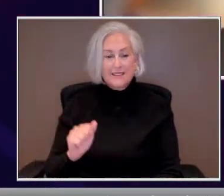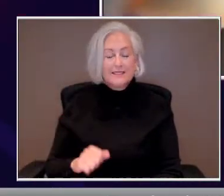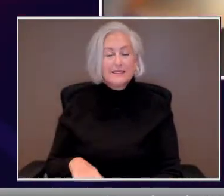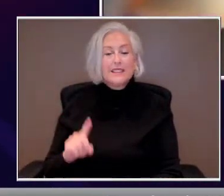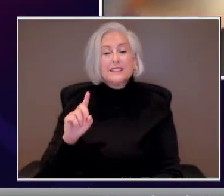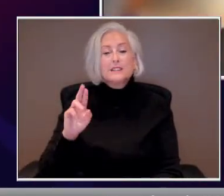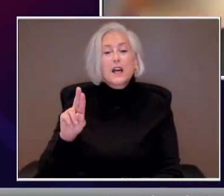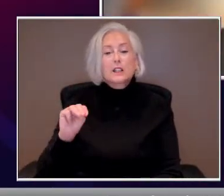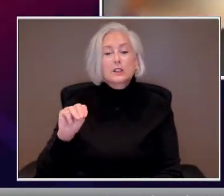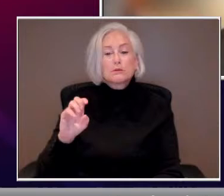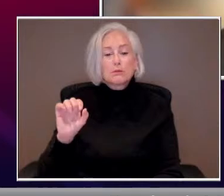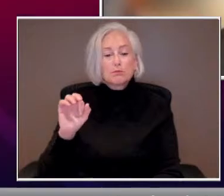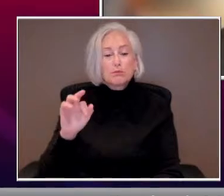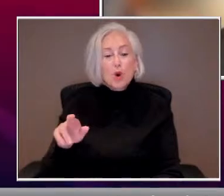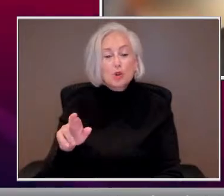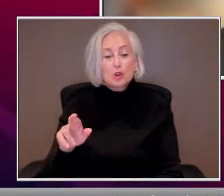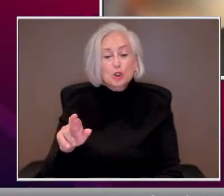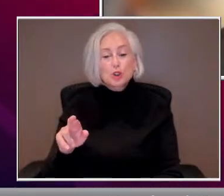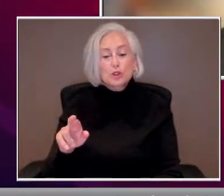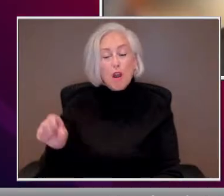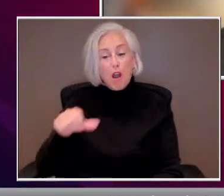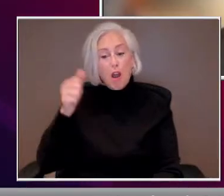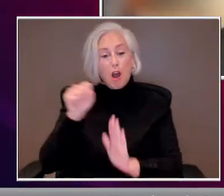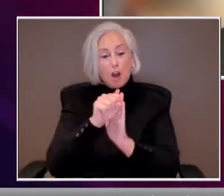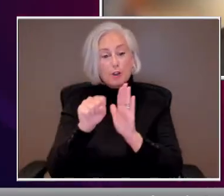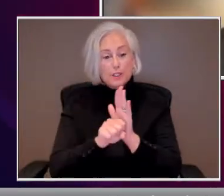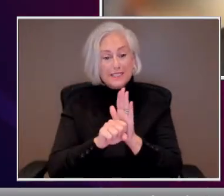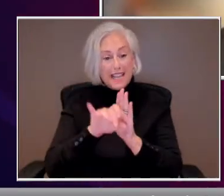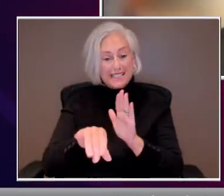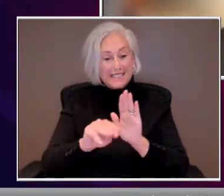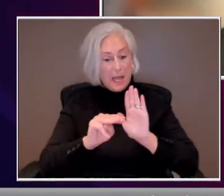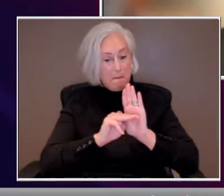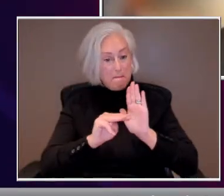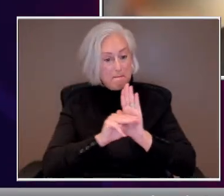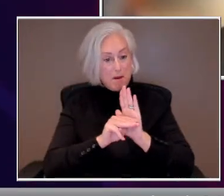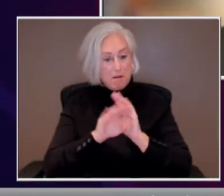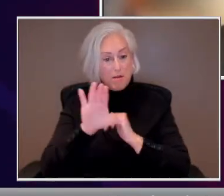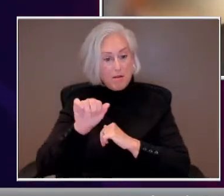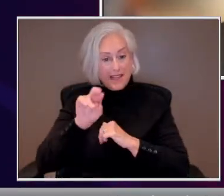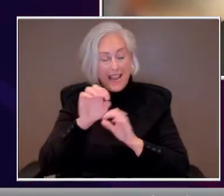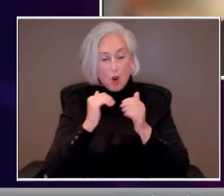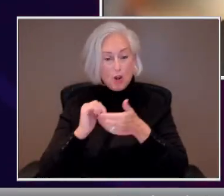to you. Are there other states that model the CARE Collaborative?